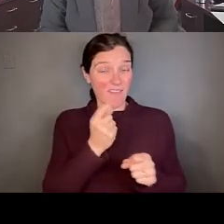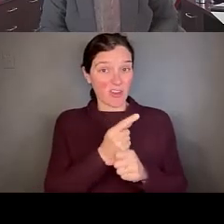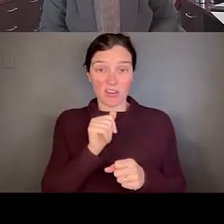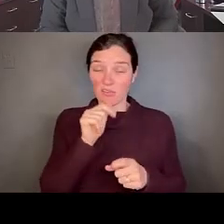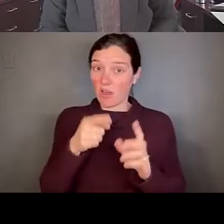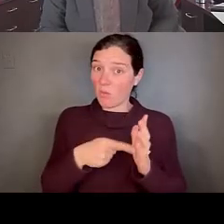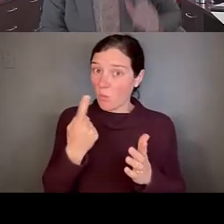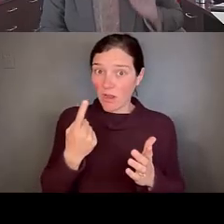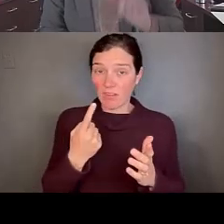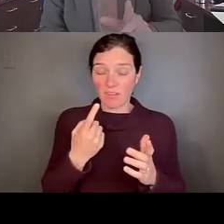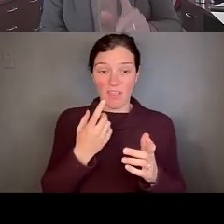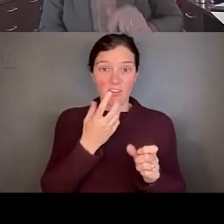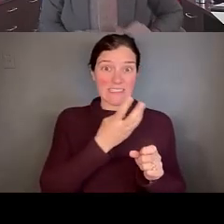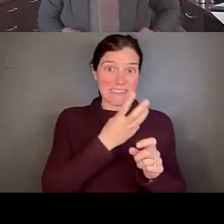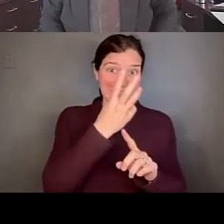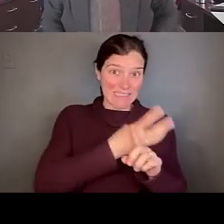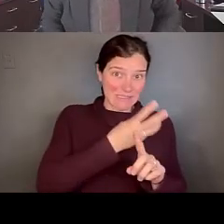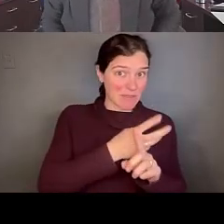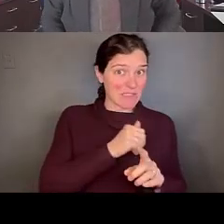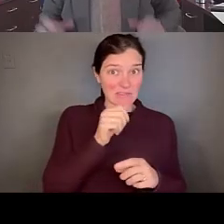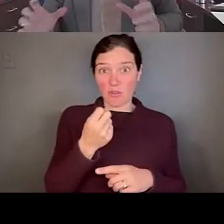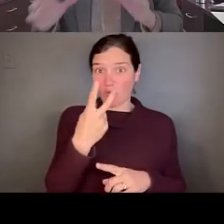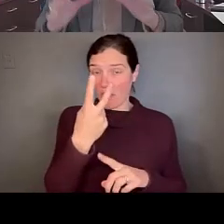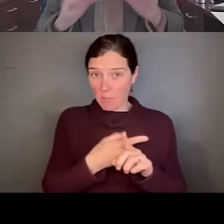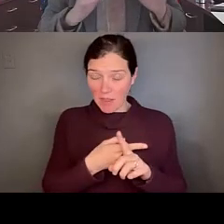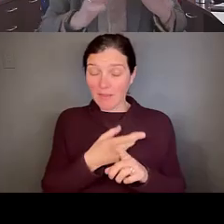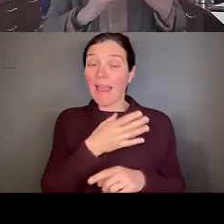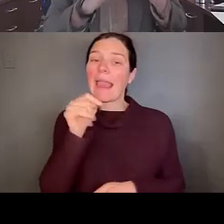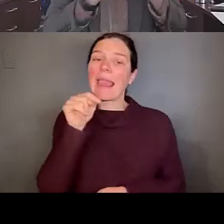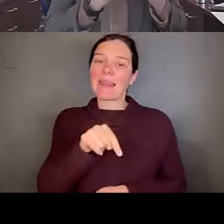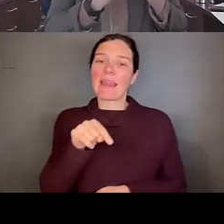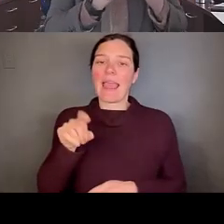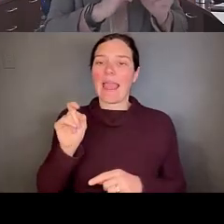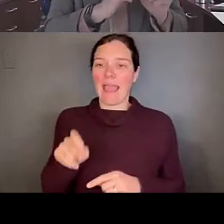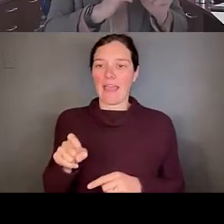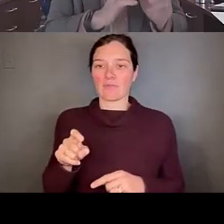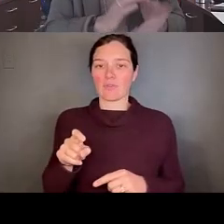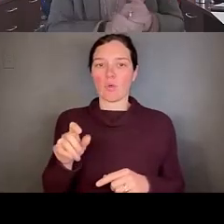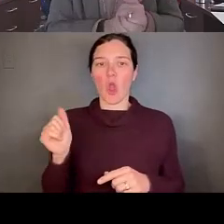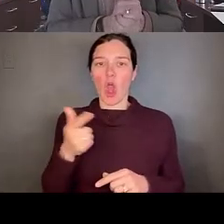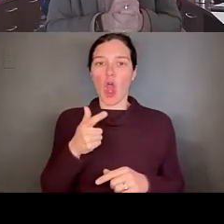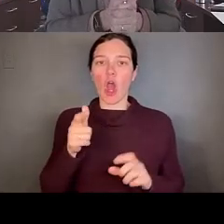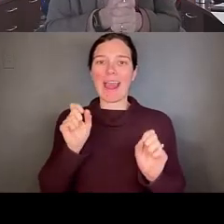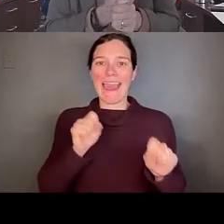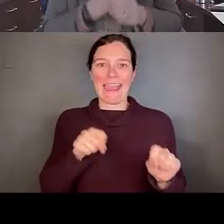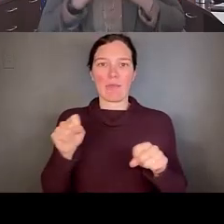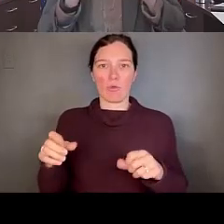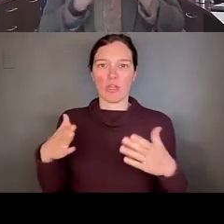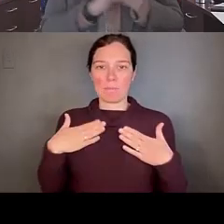or 6 months instead of 12. And they need to engage all able-bodied